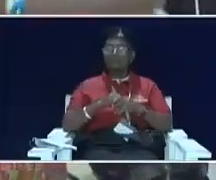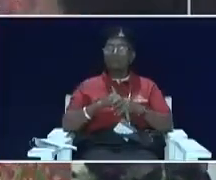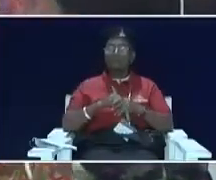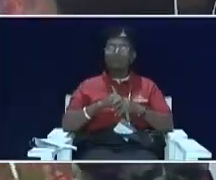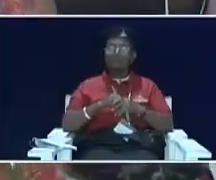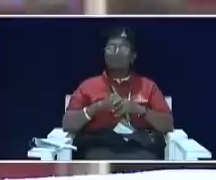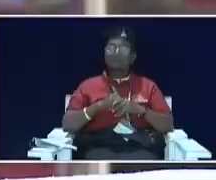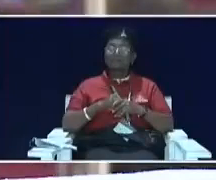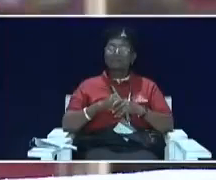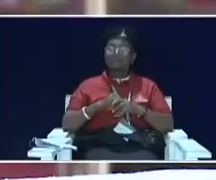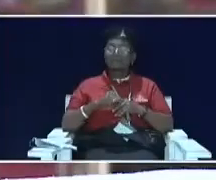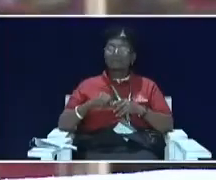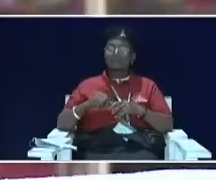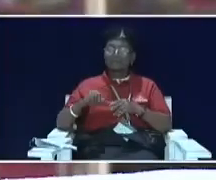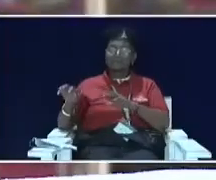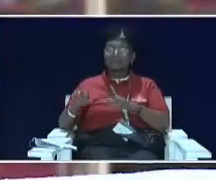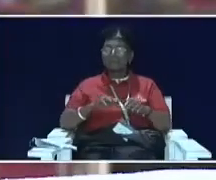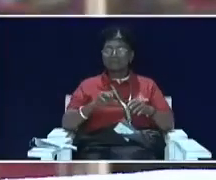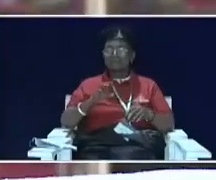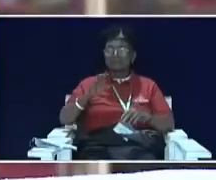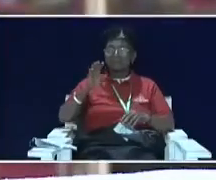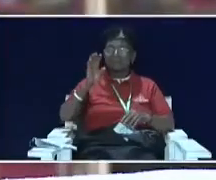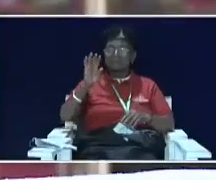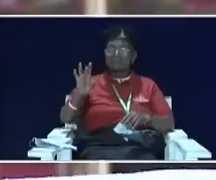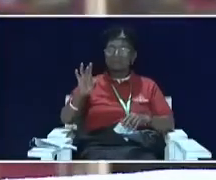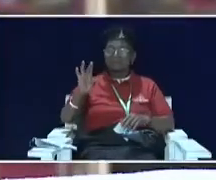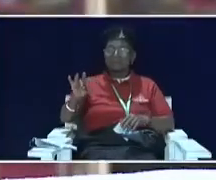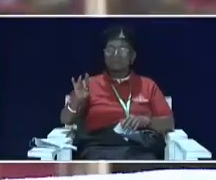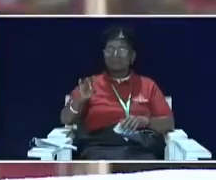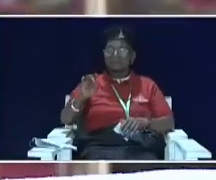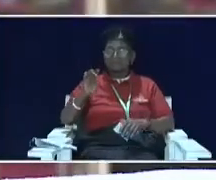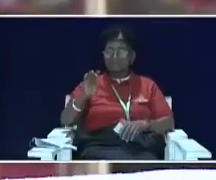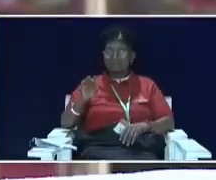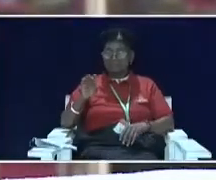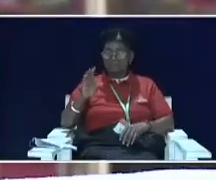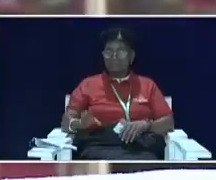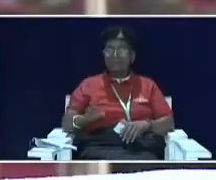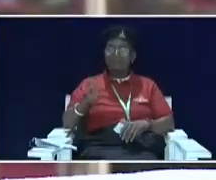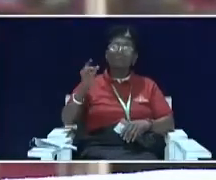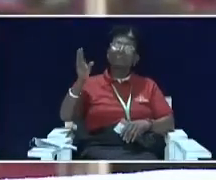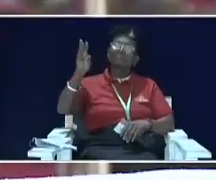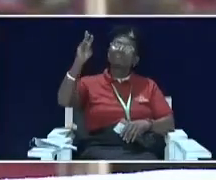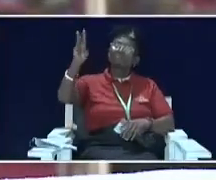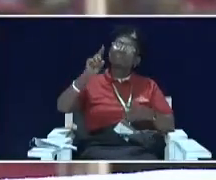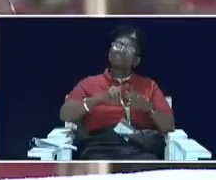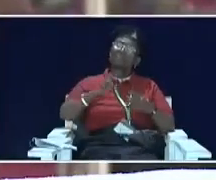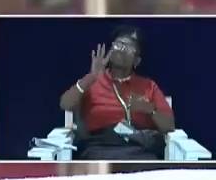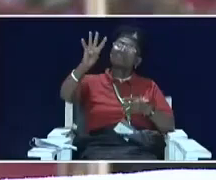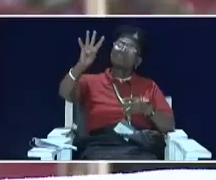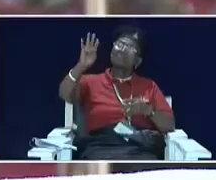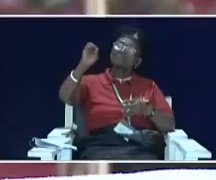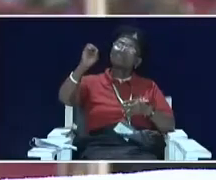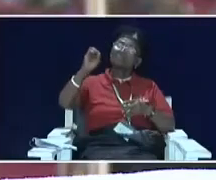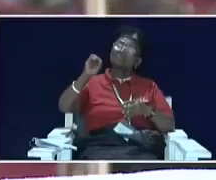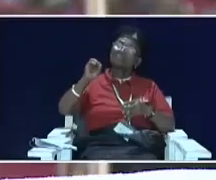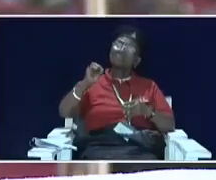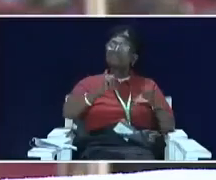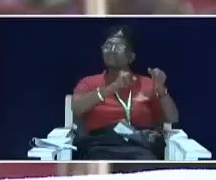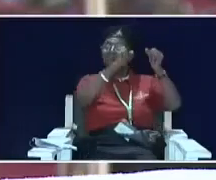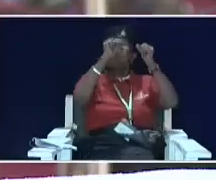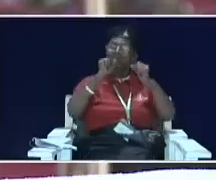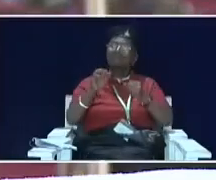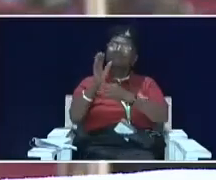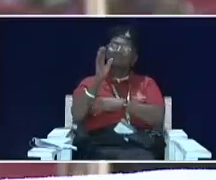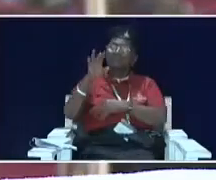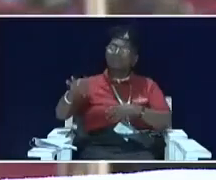Acts chapter 8 from verse 26 to 40. Acts 8, 26 to 40. The Almighty God picked that boy,